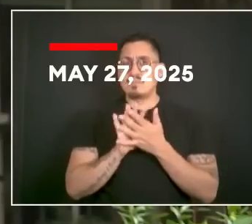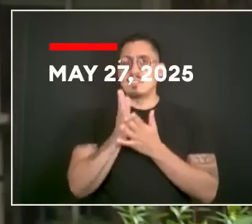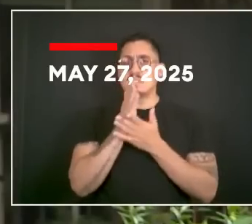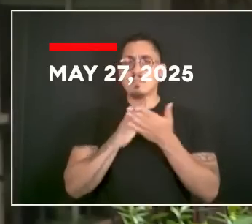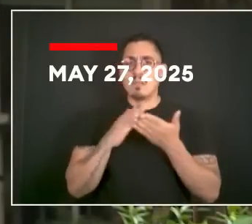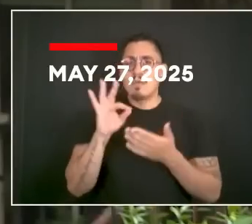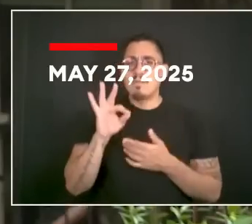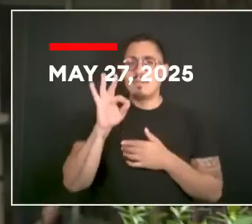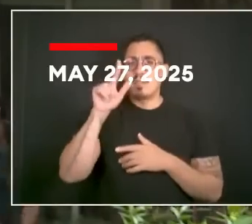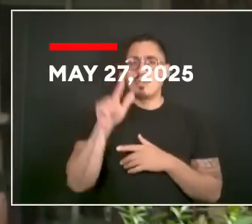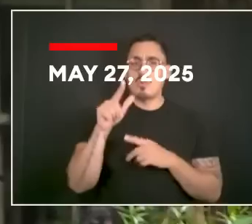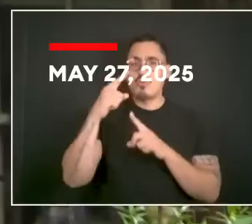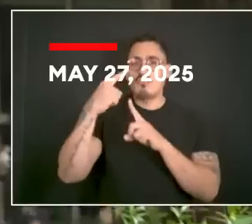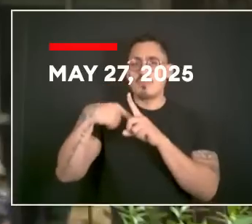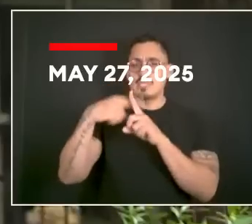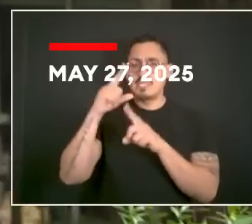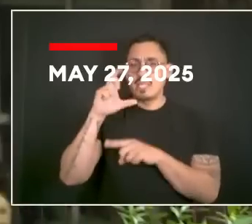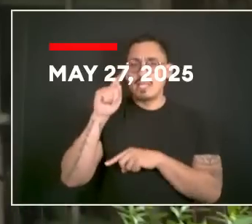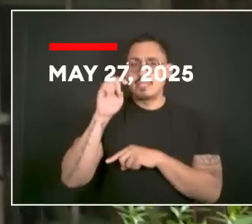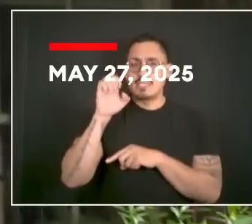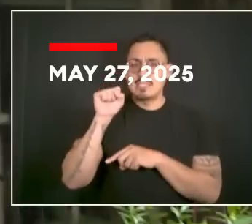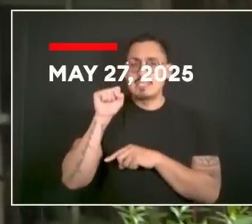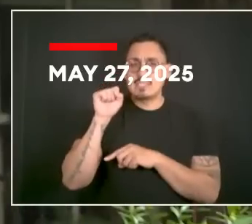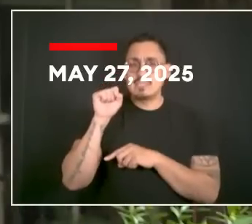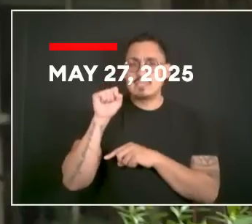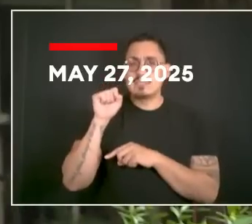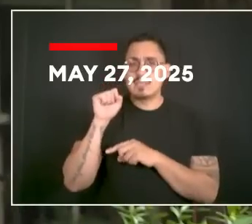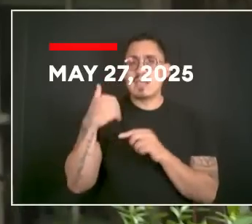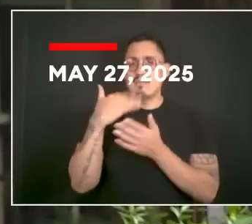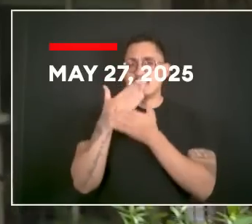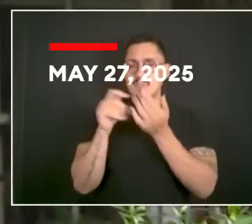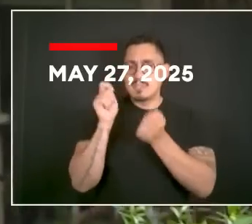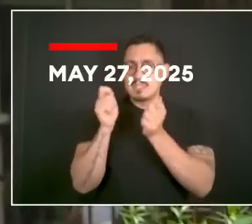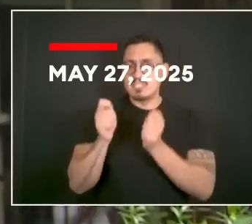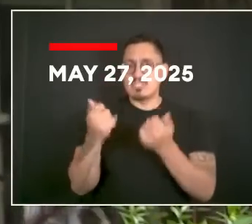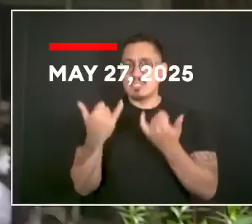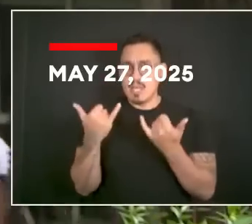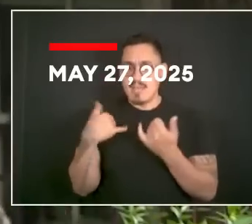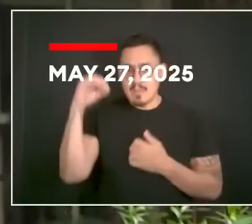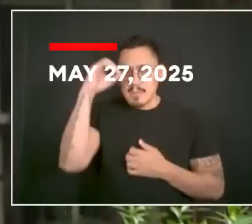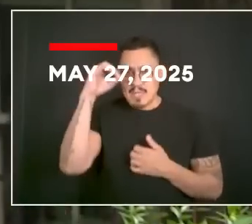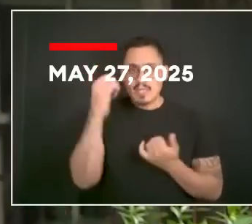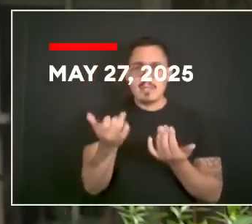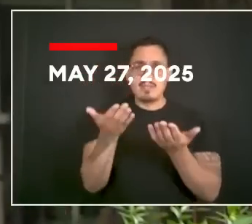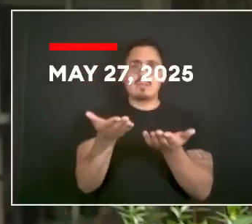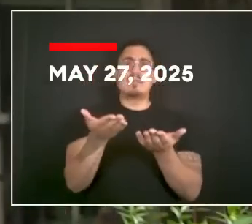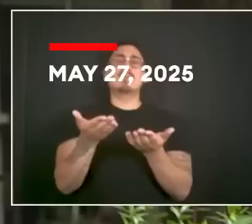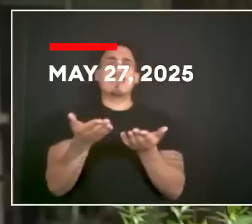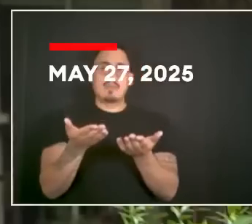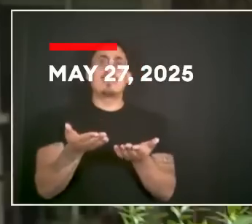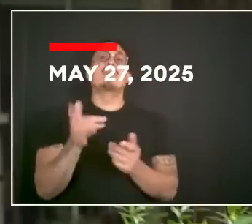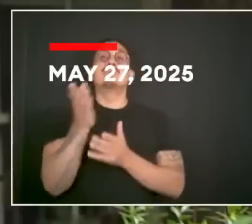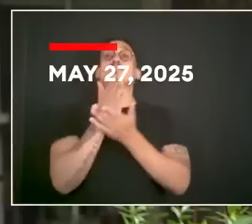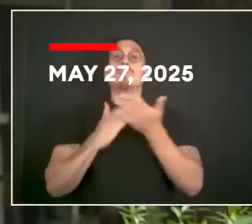that, and yeah, that's me. But clearly we said the ranges that they put out, this